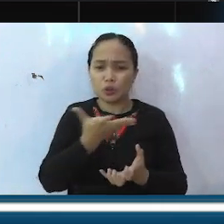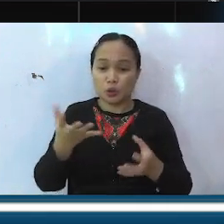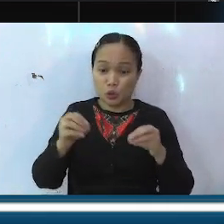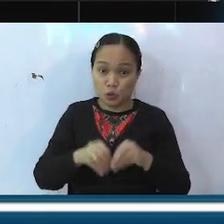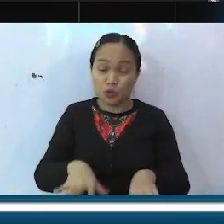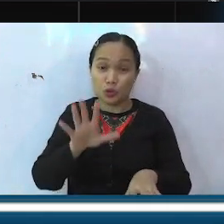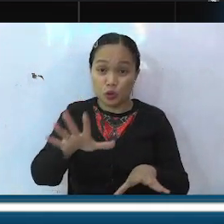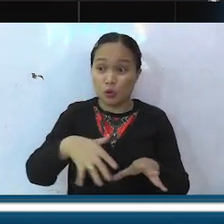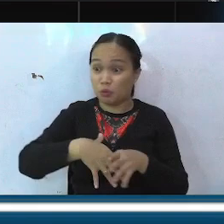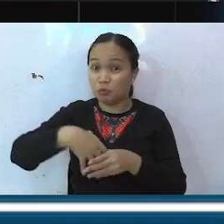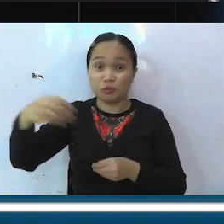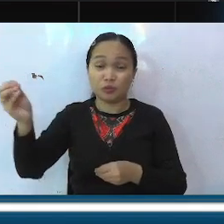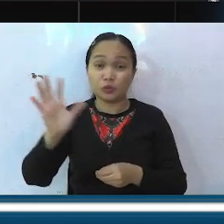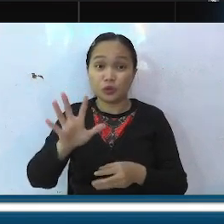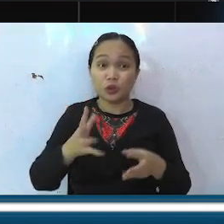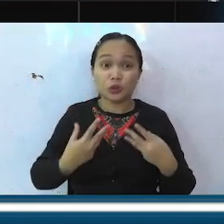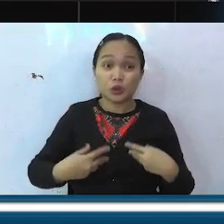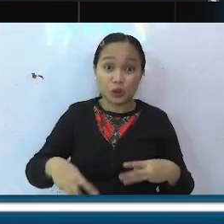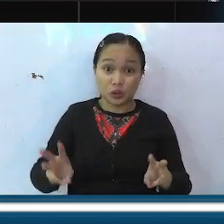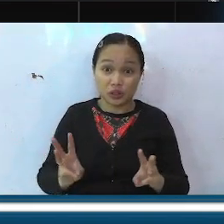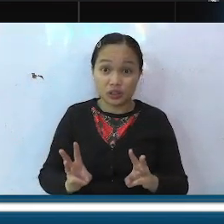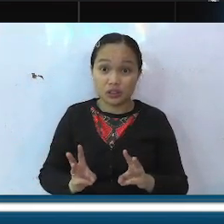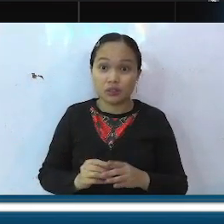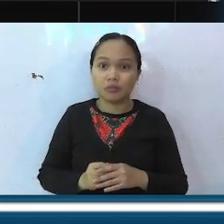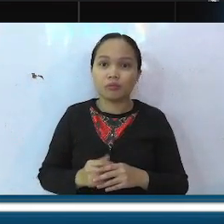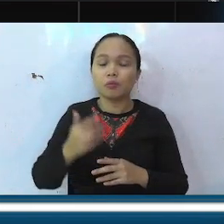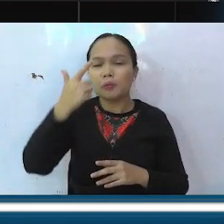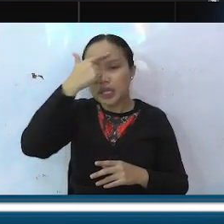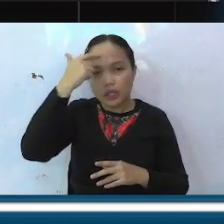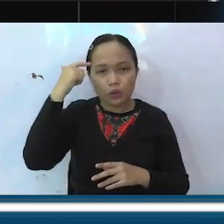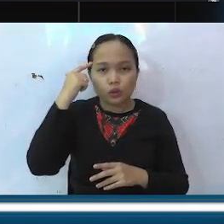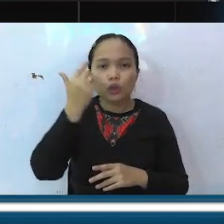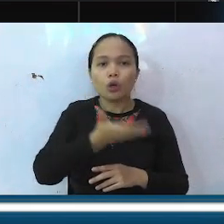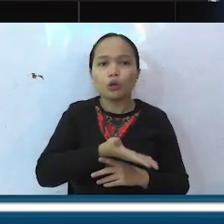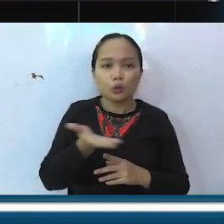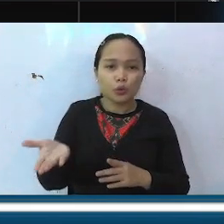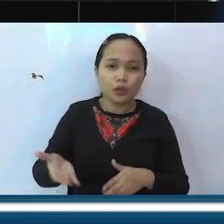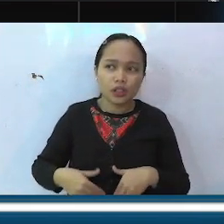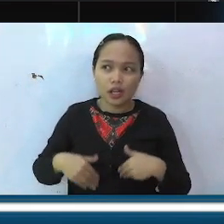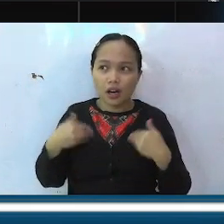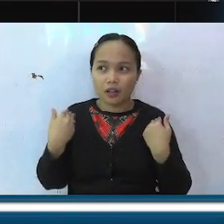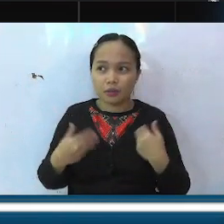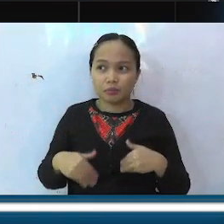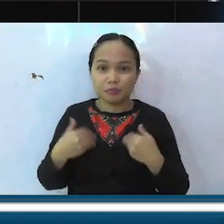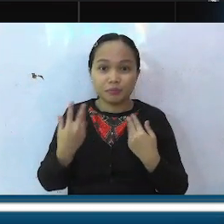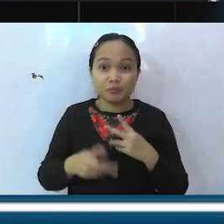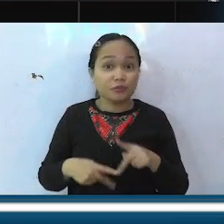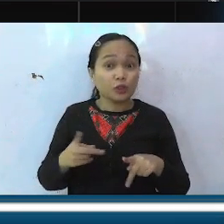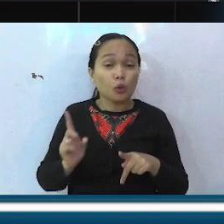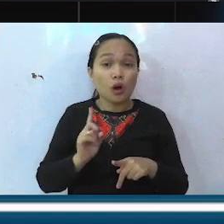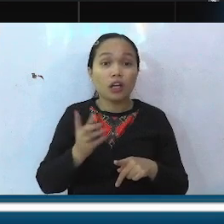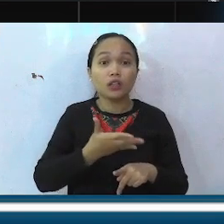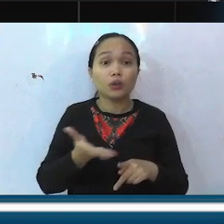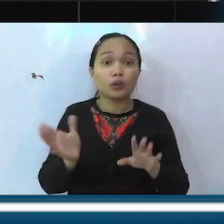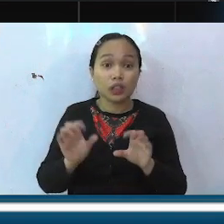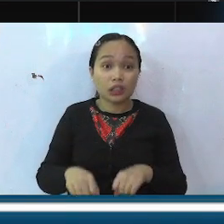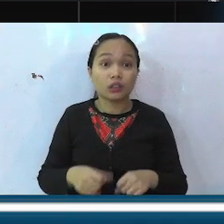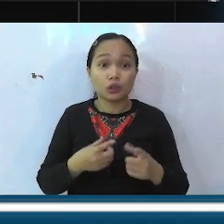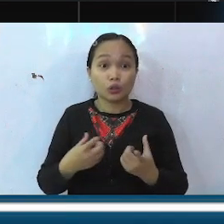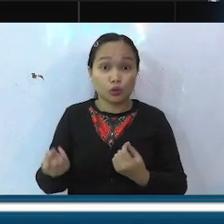than anything. I said it right when I opened up. Because you young people, what you could do for God in this